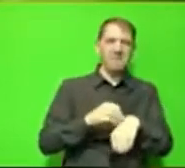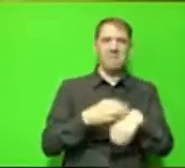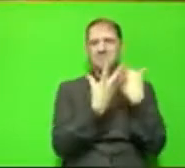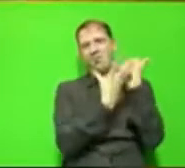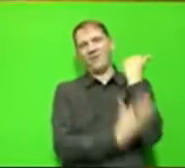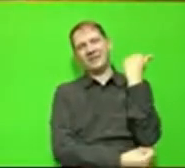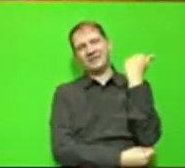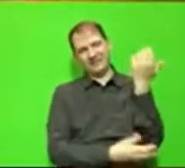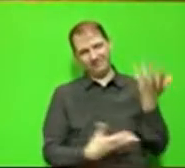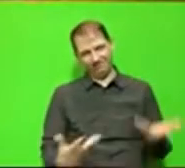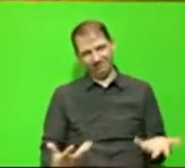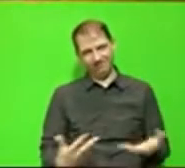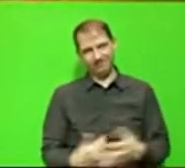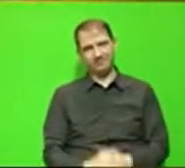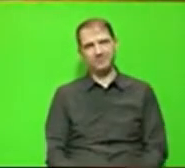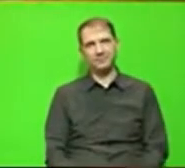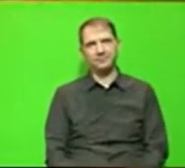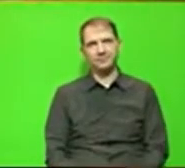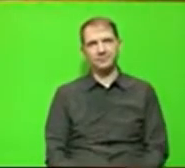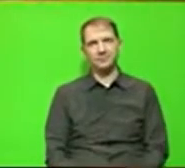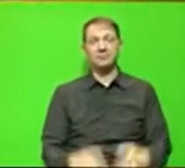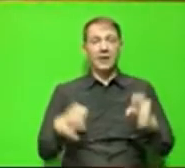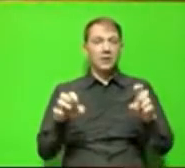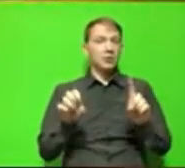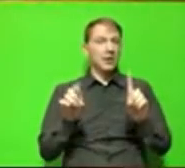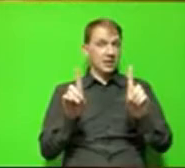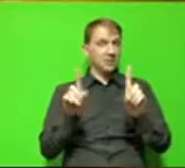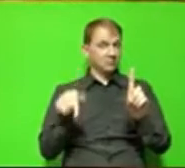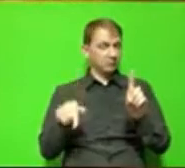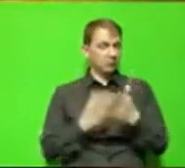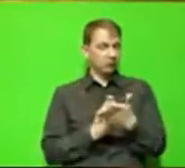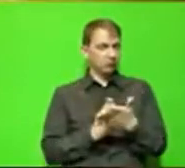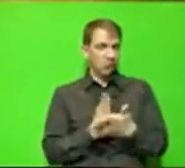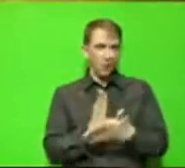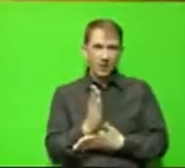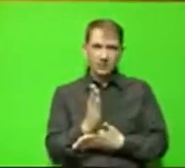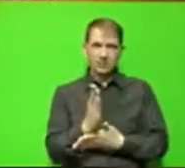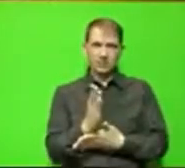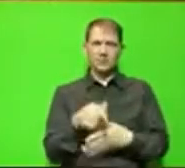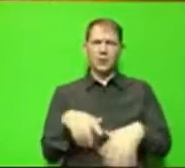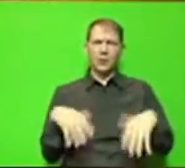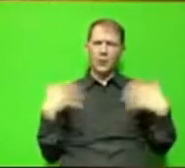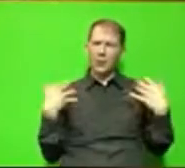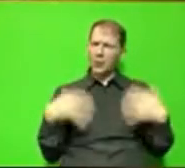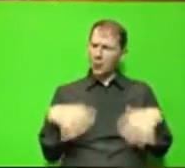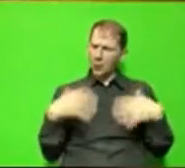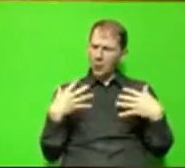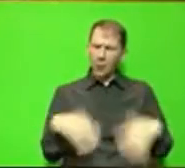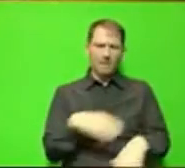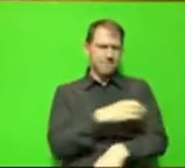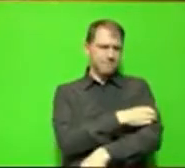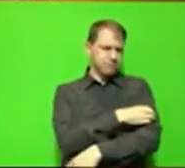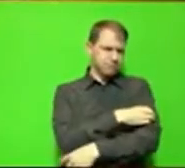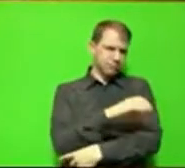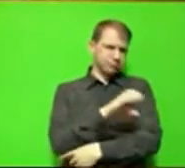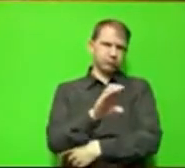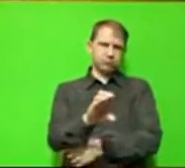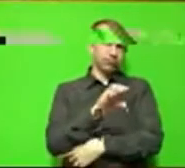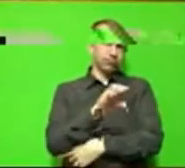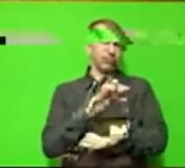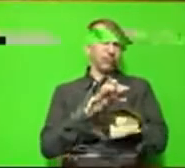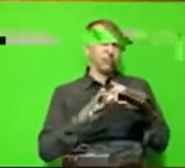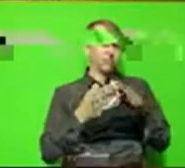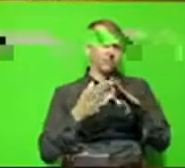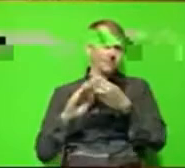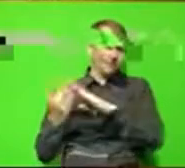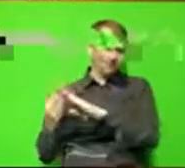poverty. Education is not merely a right, it is a powerful key to uplift and empower our communities.